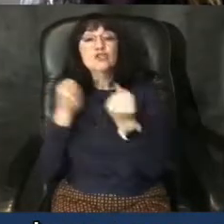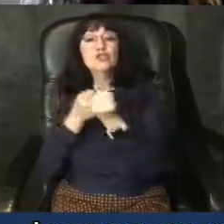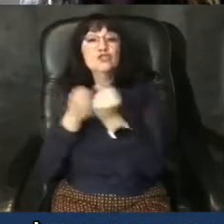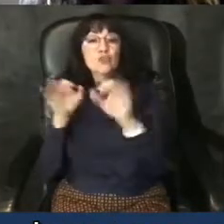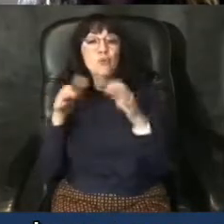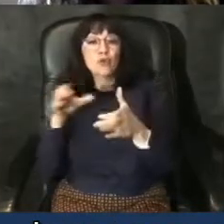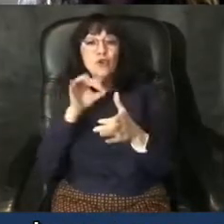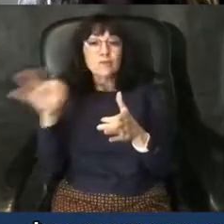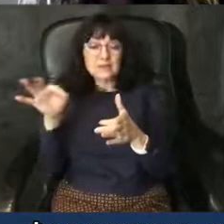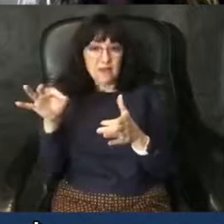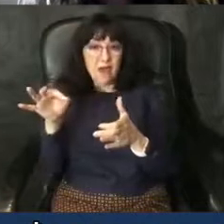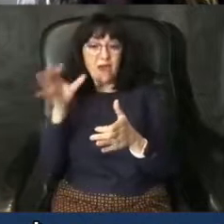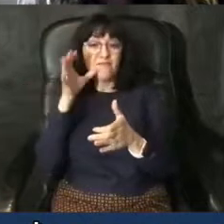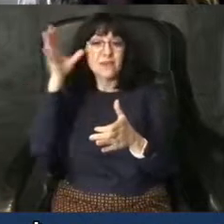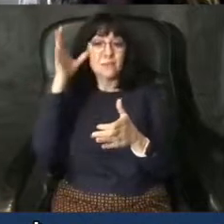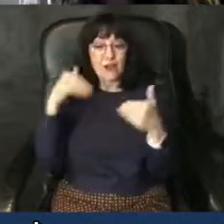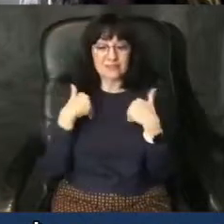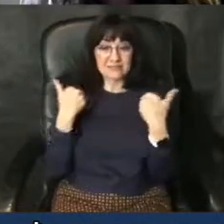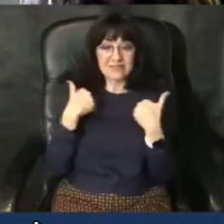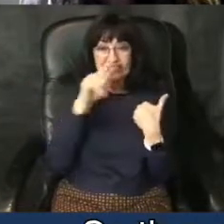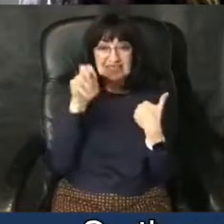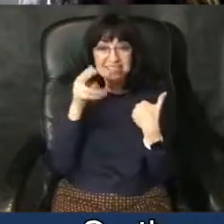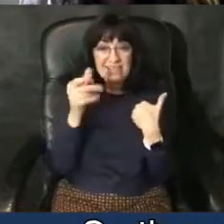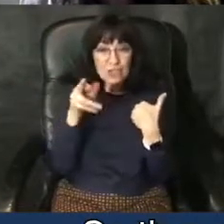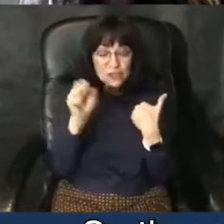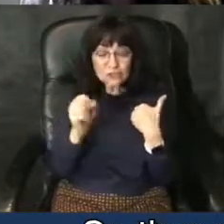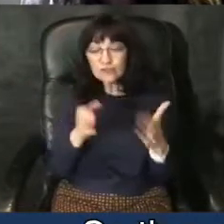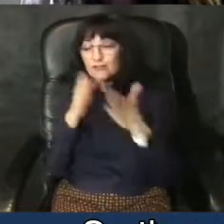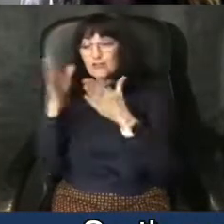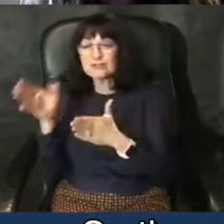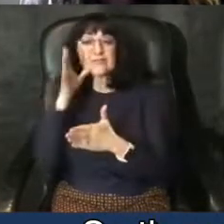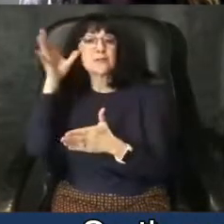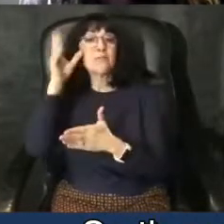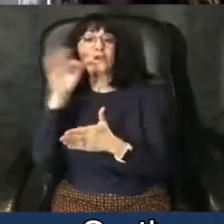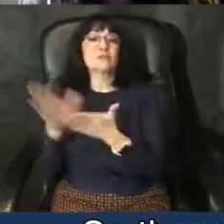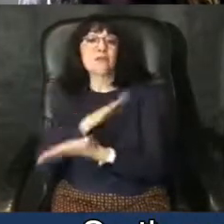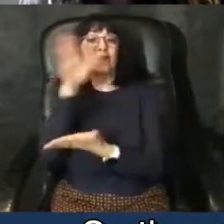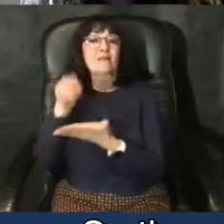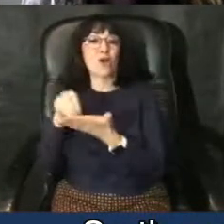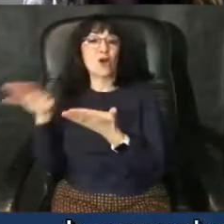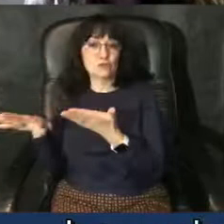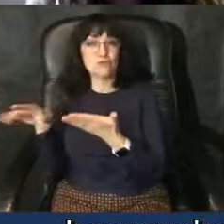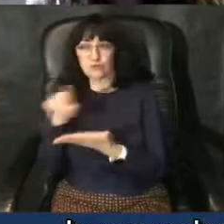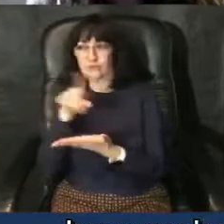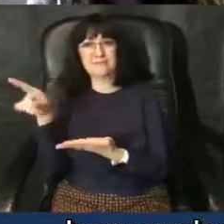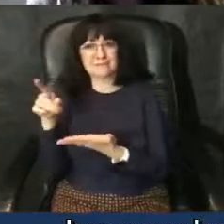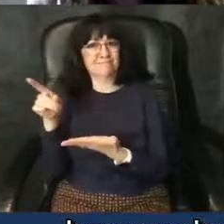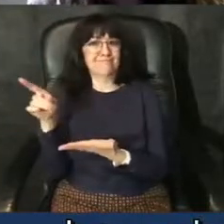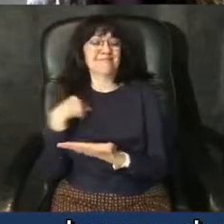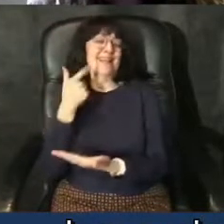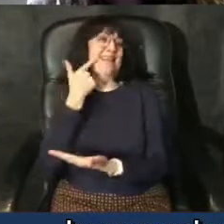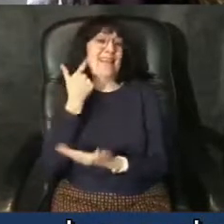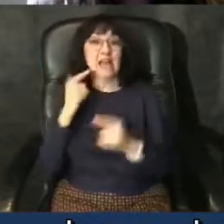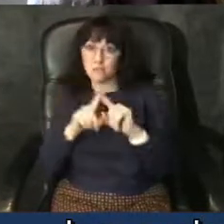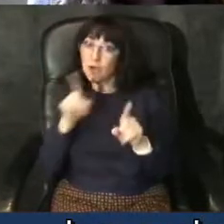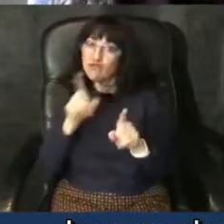of college-age students. That too exists. So those are great ways to connect to other people and hear how we're not alone. I mean,